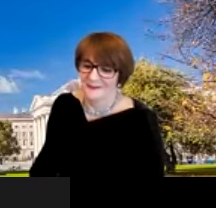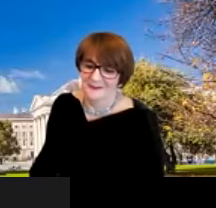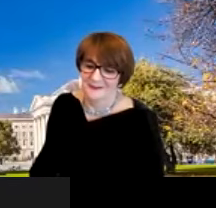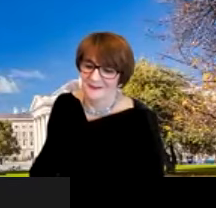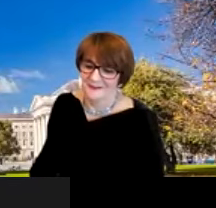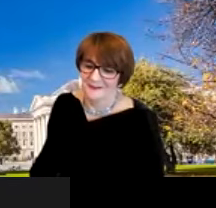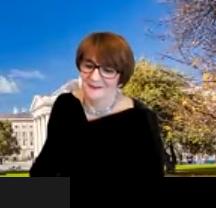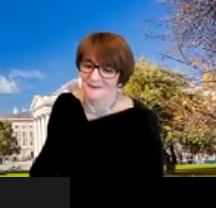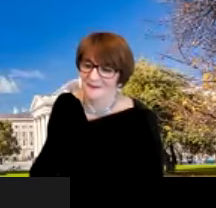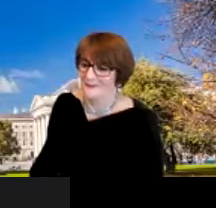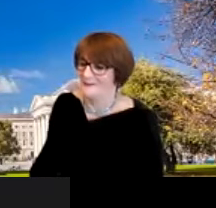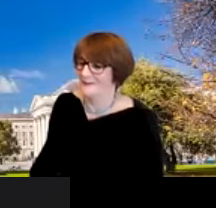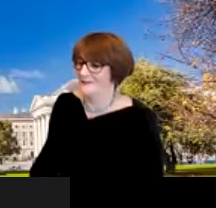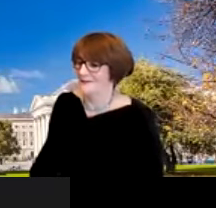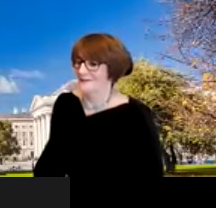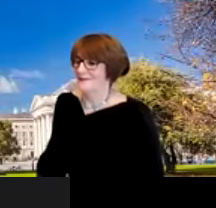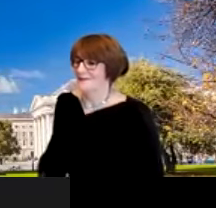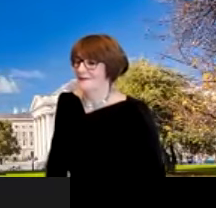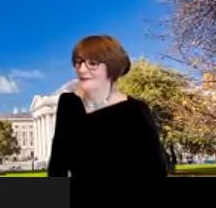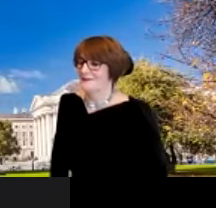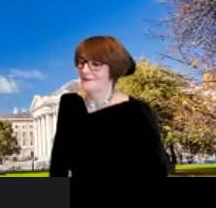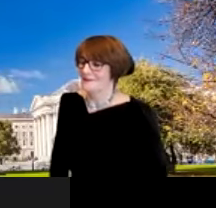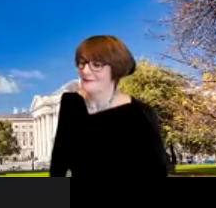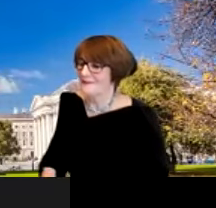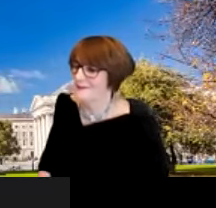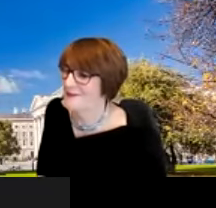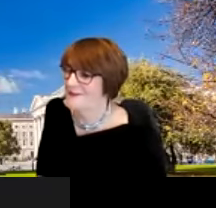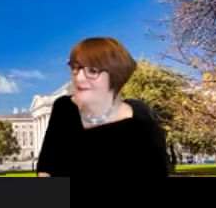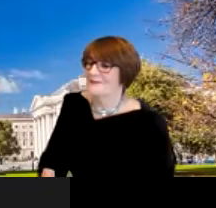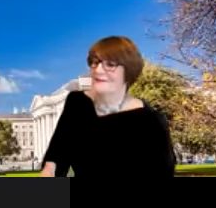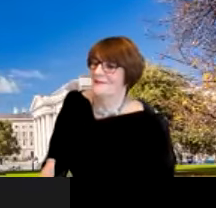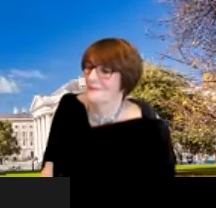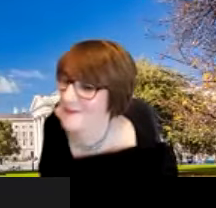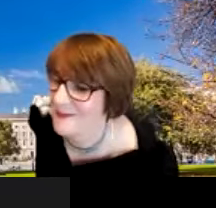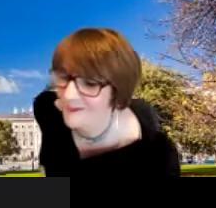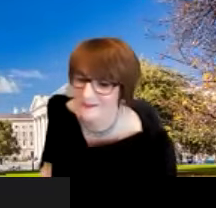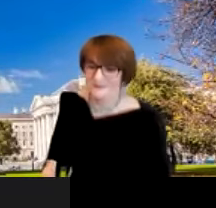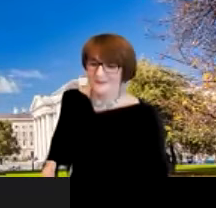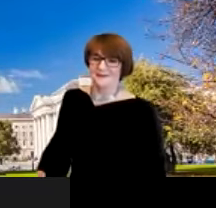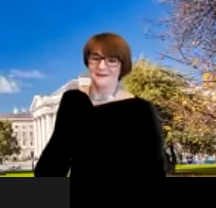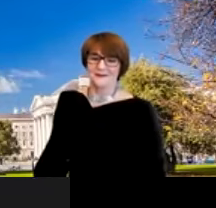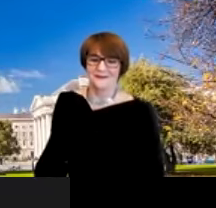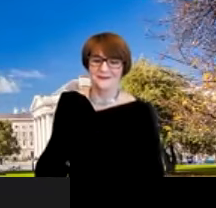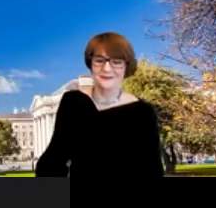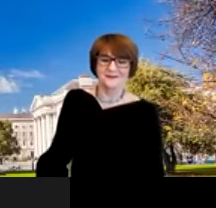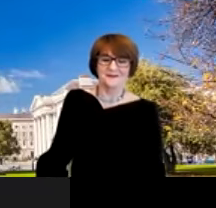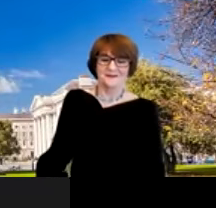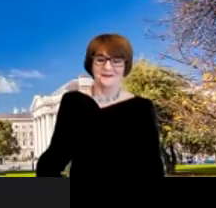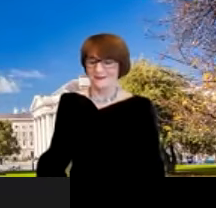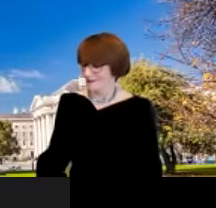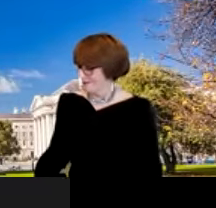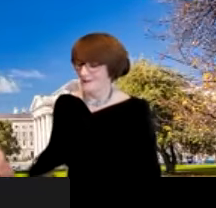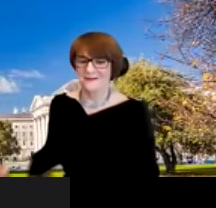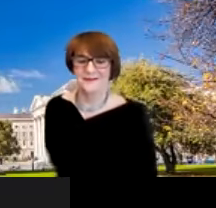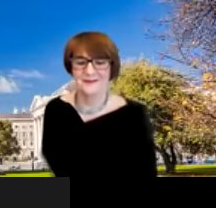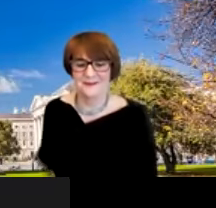presentation. I keep thinking of a book that I read a few years ago called The Buried Giant, where a